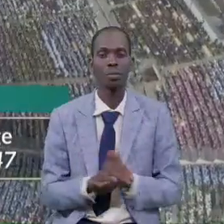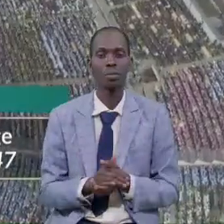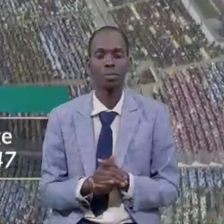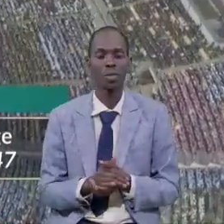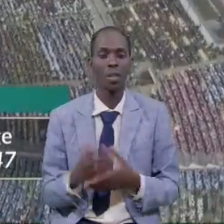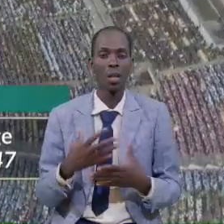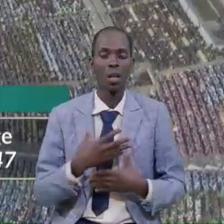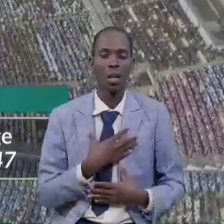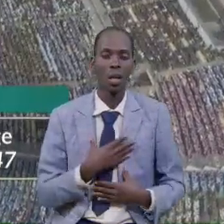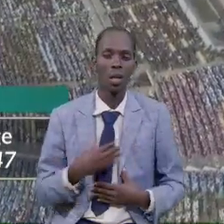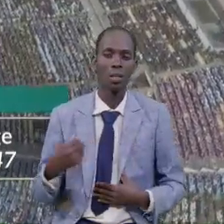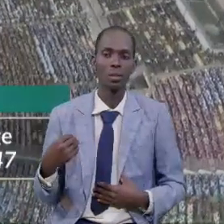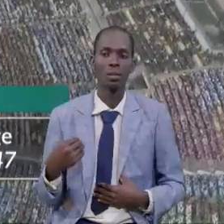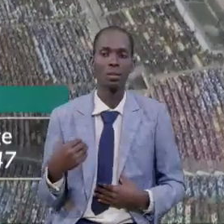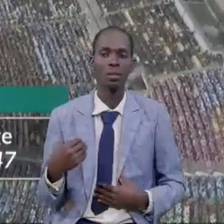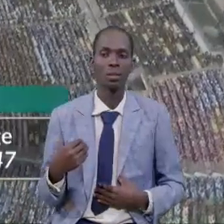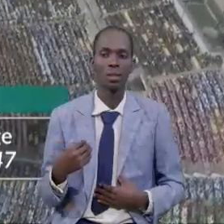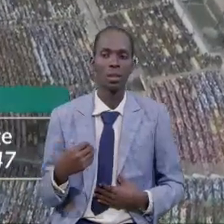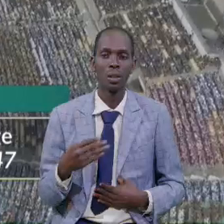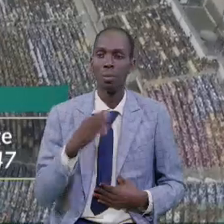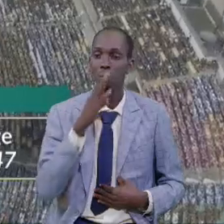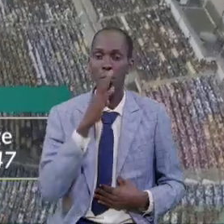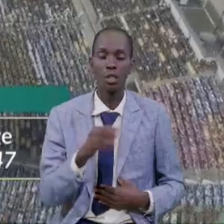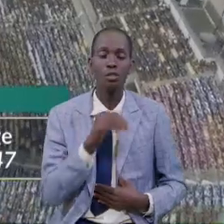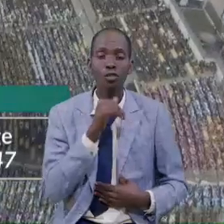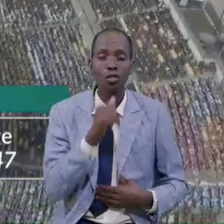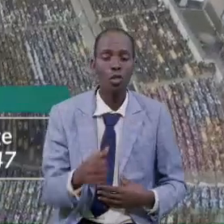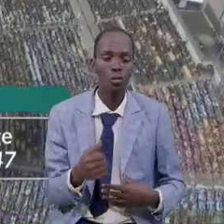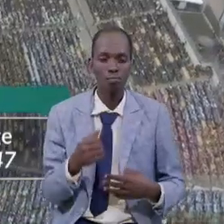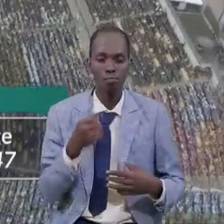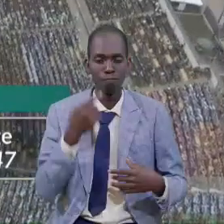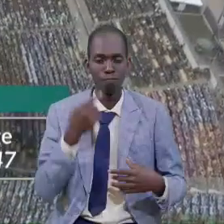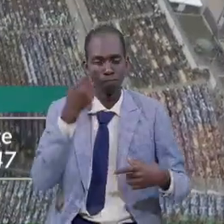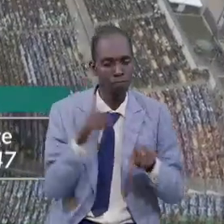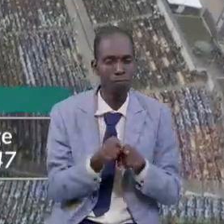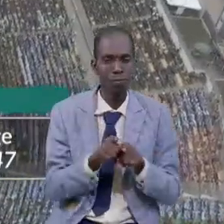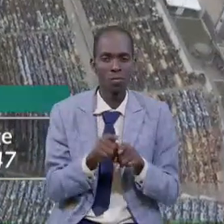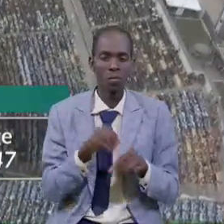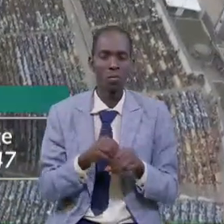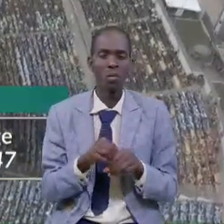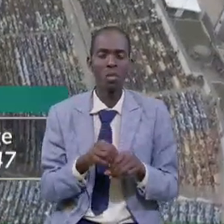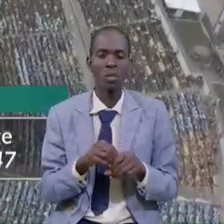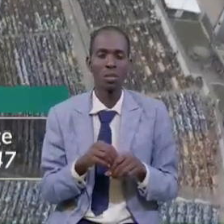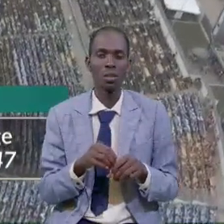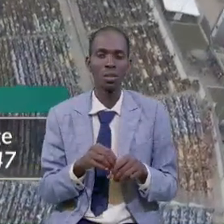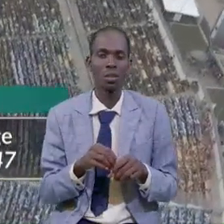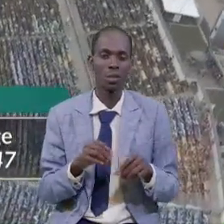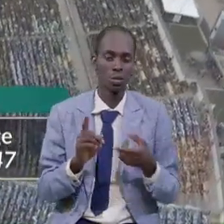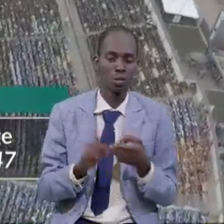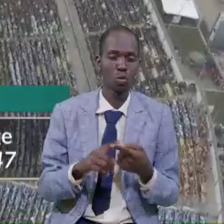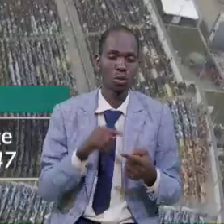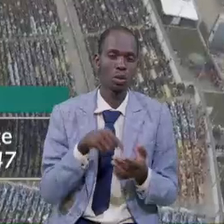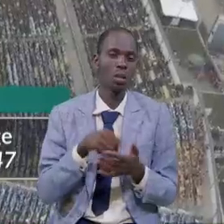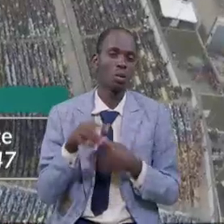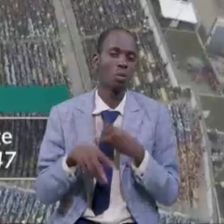be not conformed to this world. You see, we make the